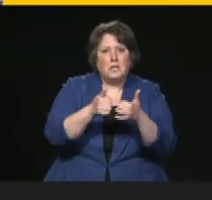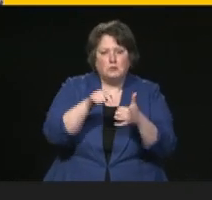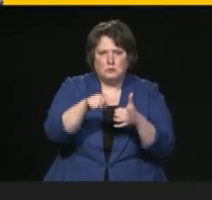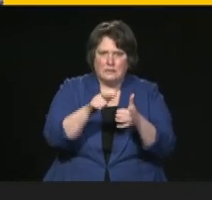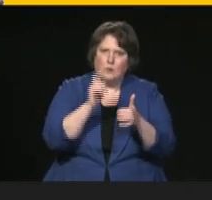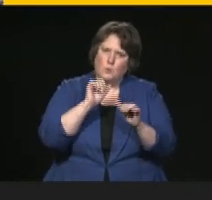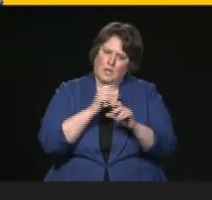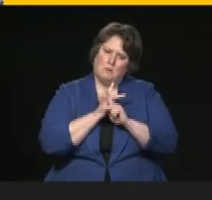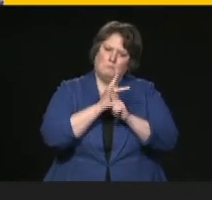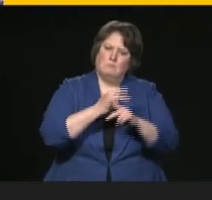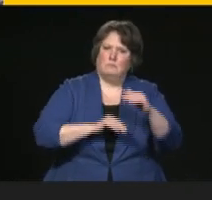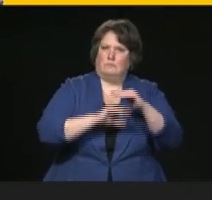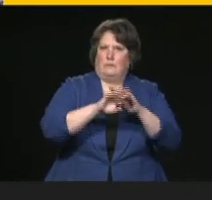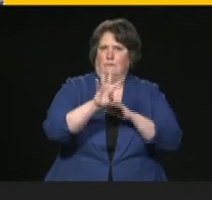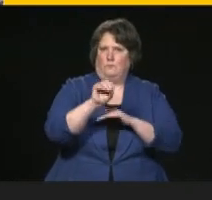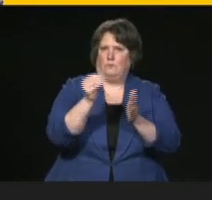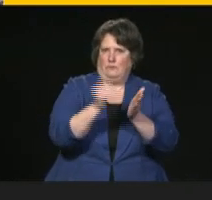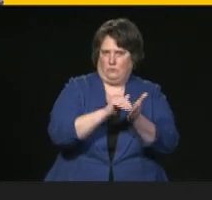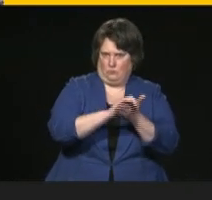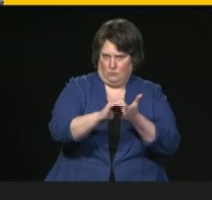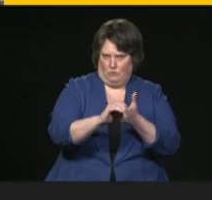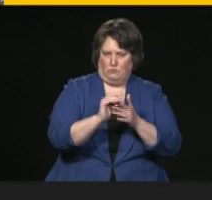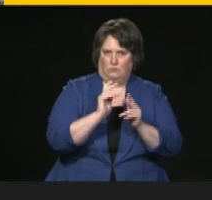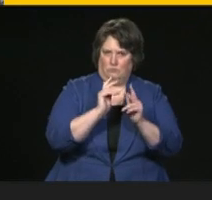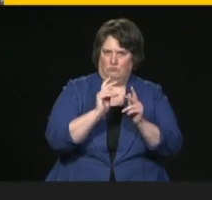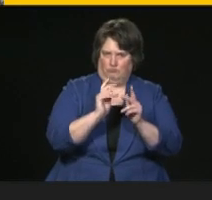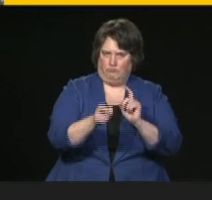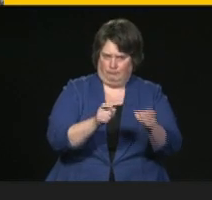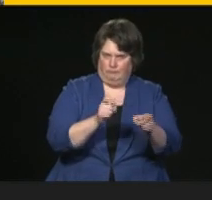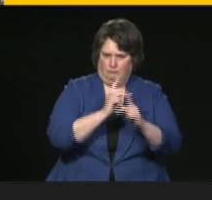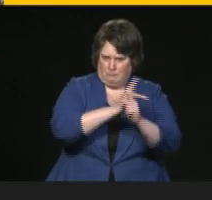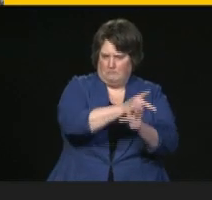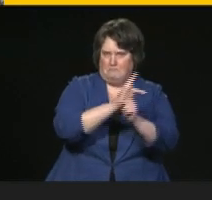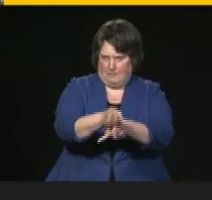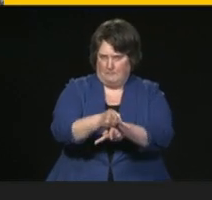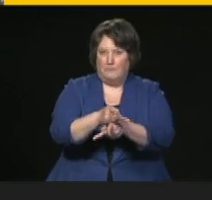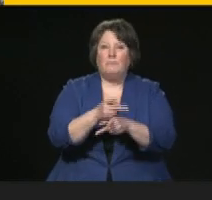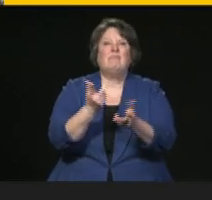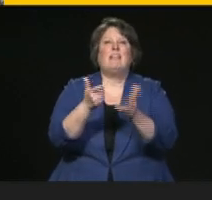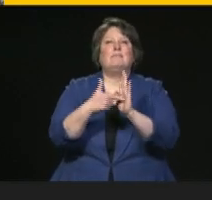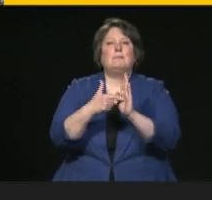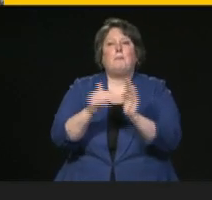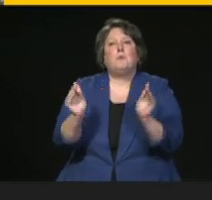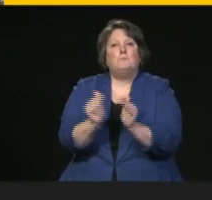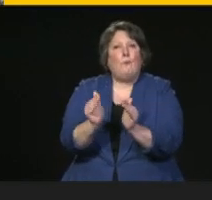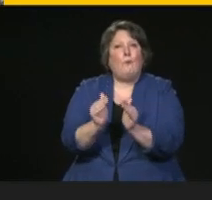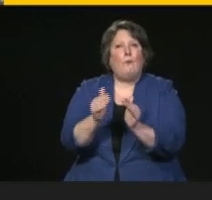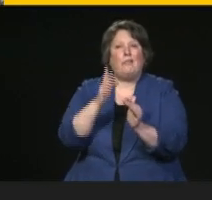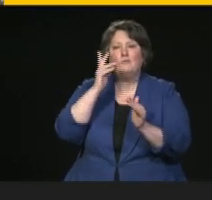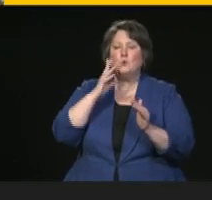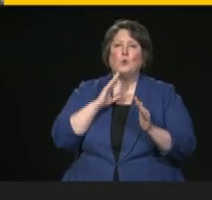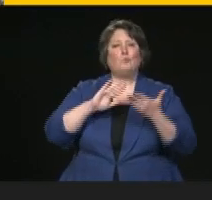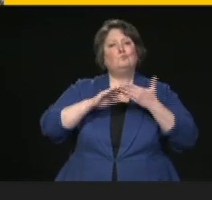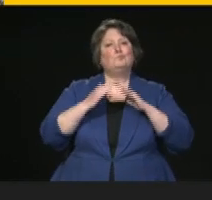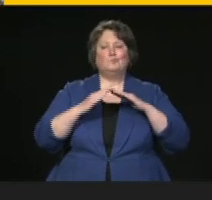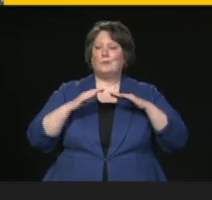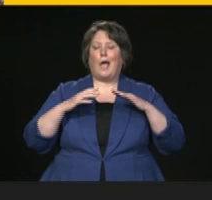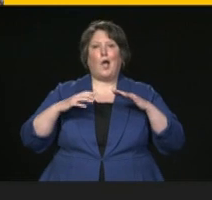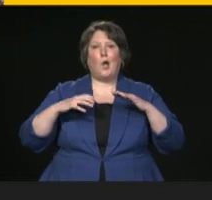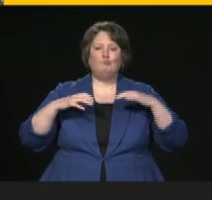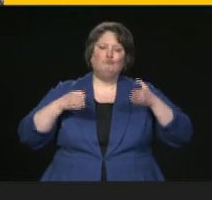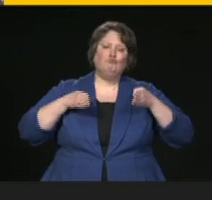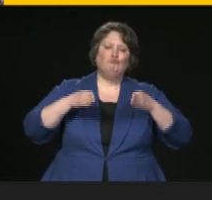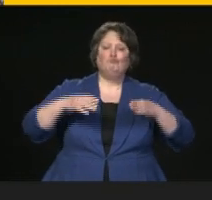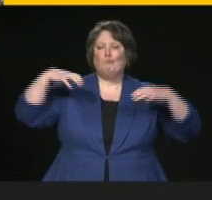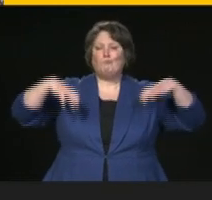support the Main Street businesses that give our communities their character, the local restaurants, the corner coffee shops, the